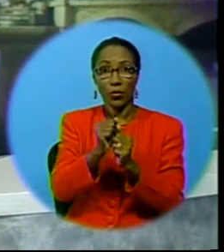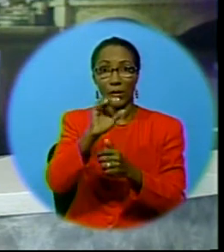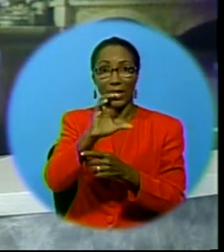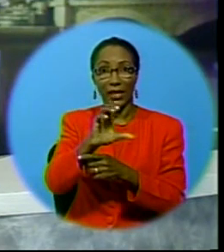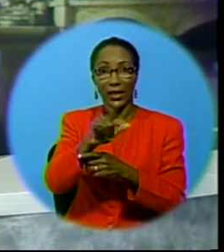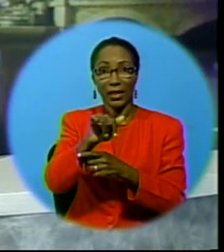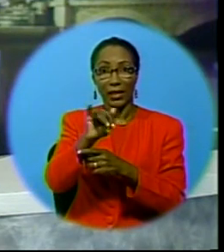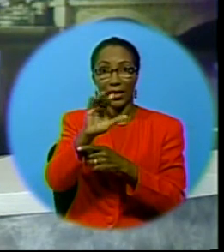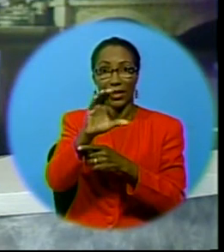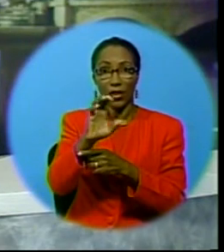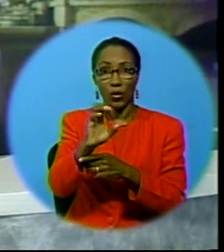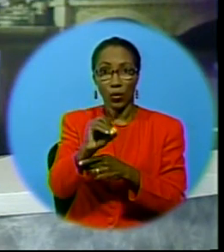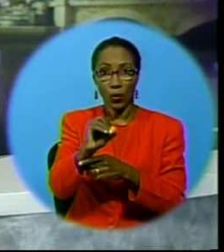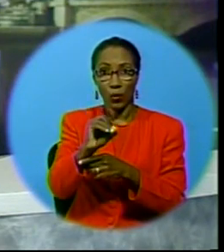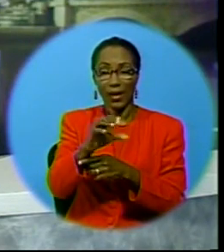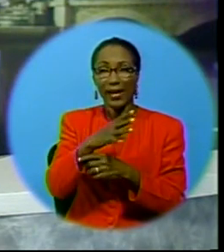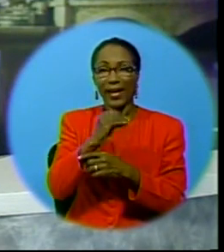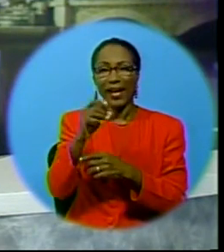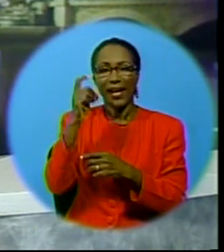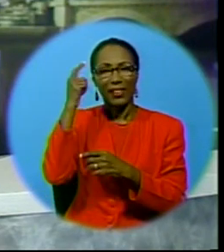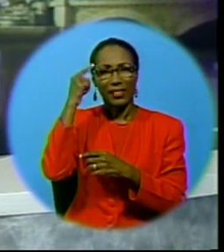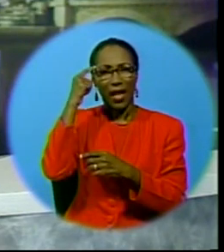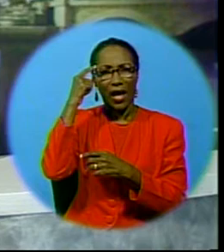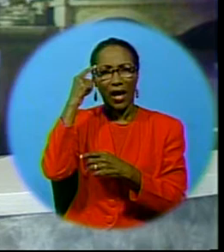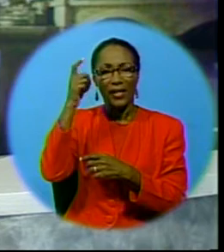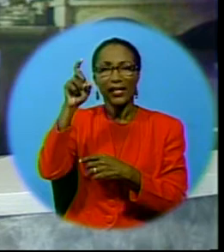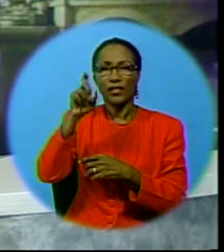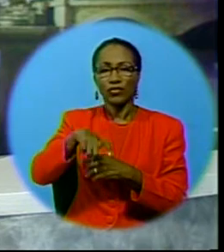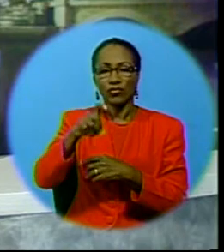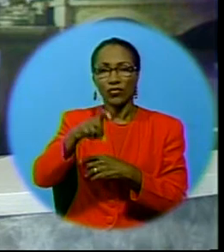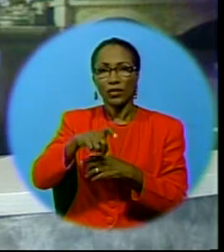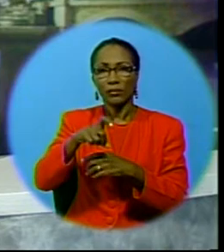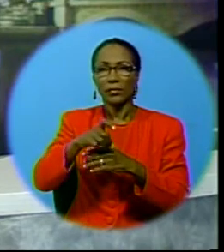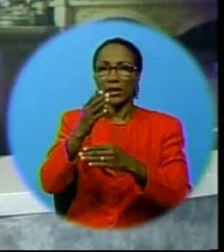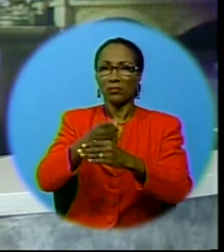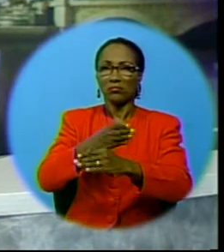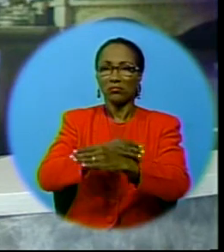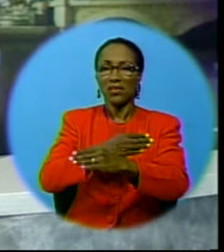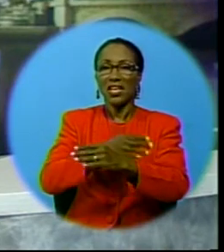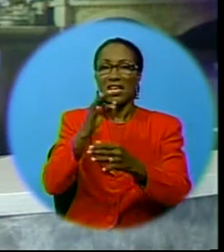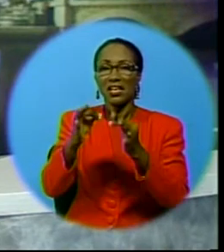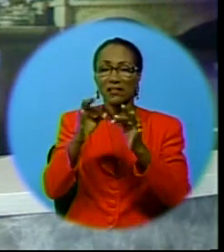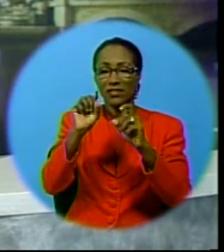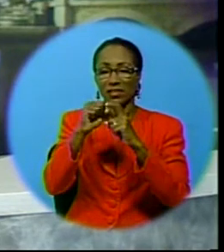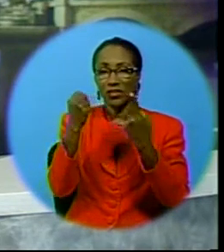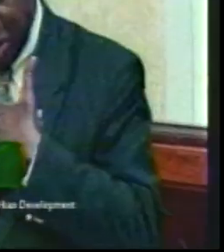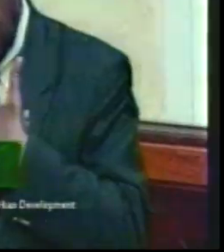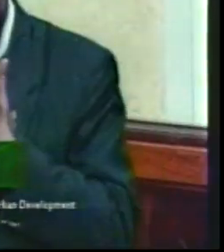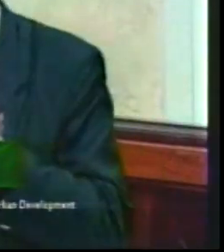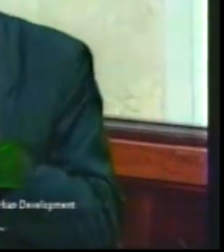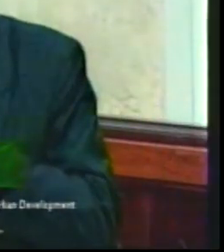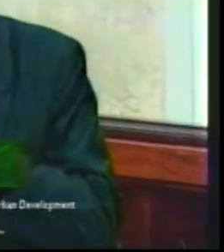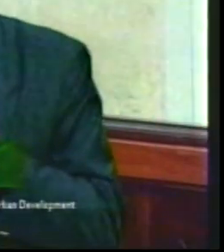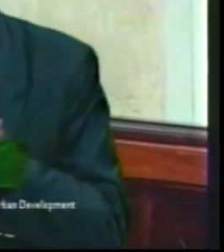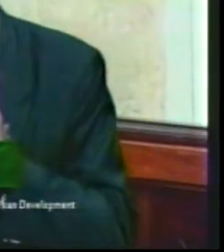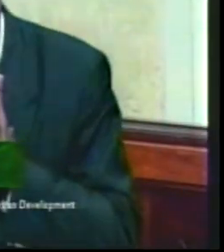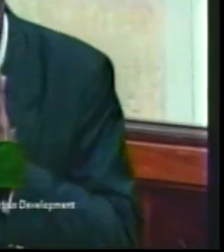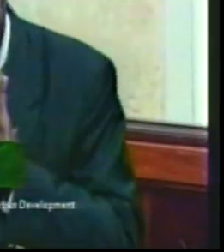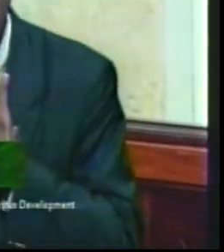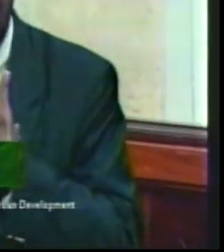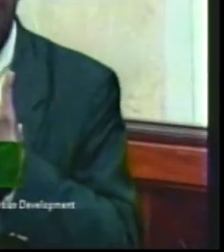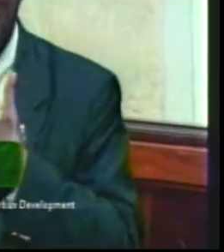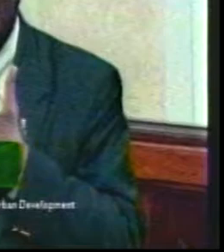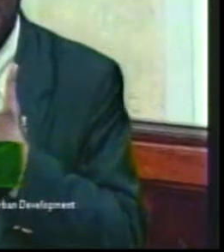if the Oversight Committee initially tasked to manage the situation was allowed to finish the job. My own view is, quite